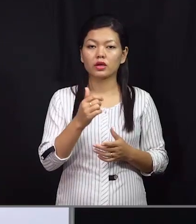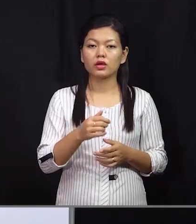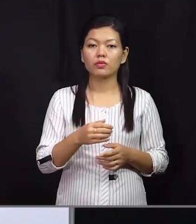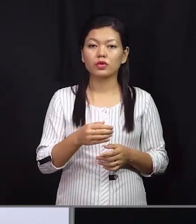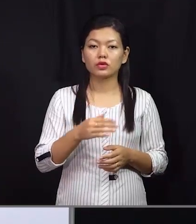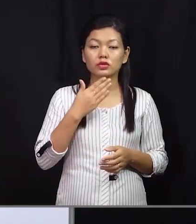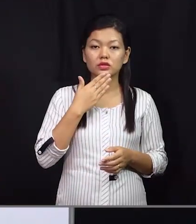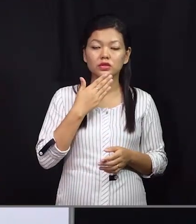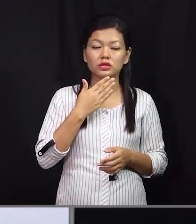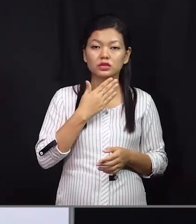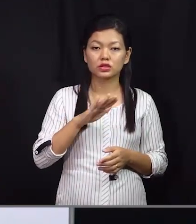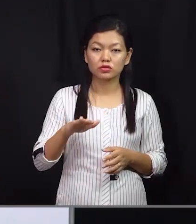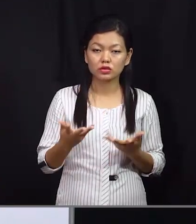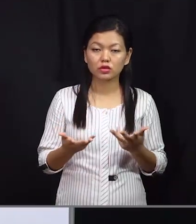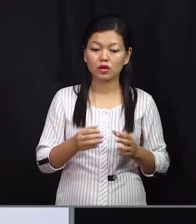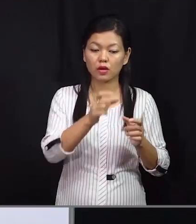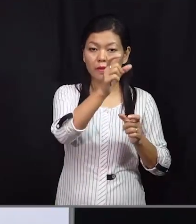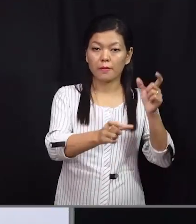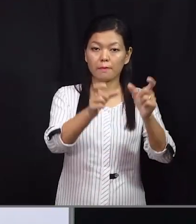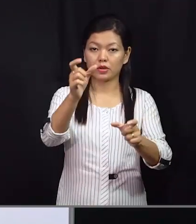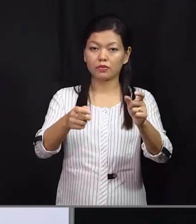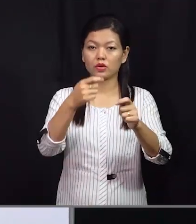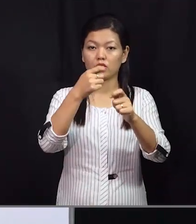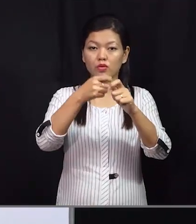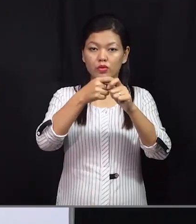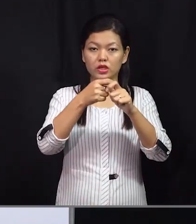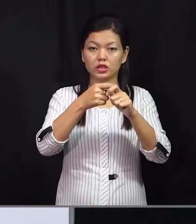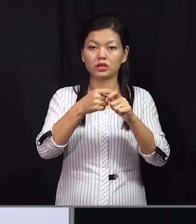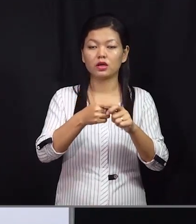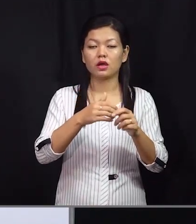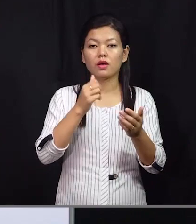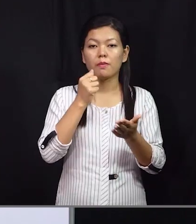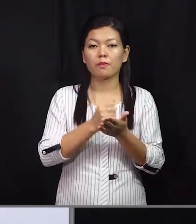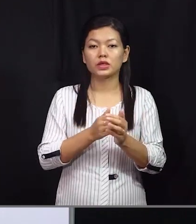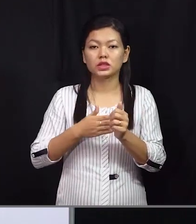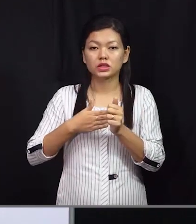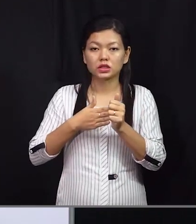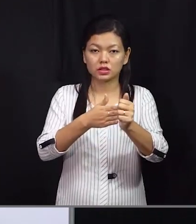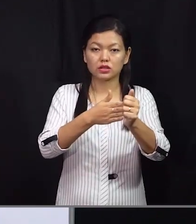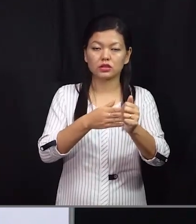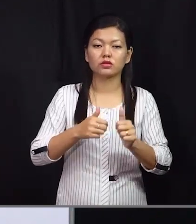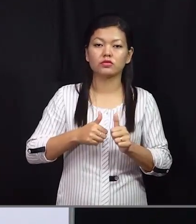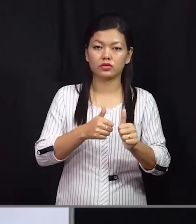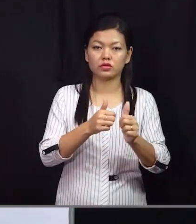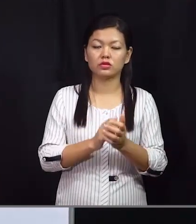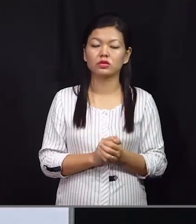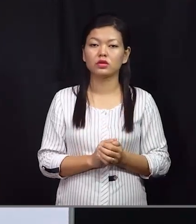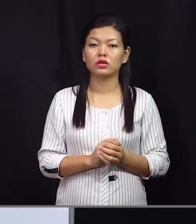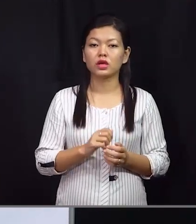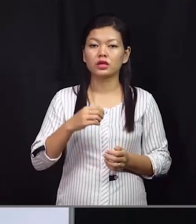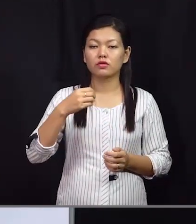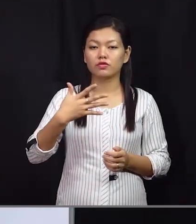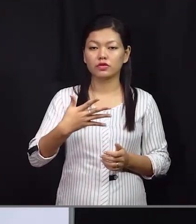order to monitor its member. Okay, so that is code of conduct. The fifth one, priority of service over economic consideration.